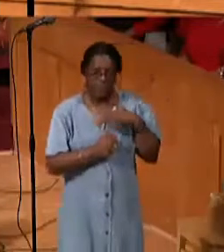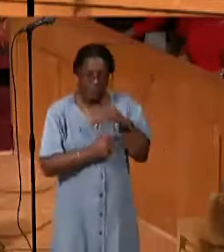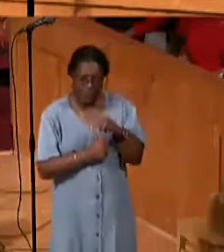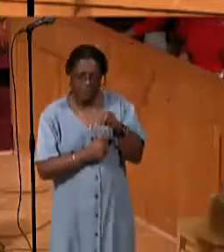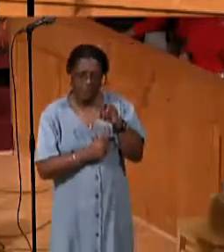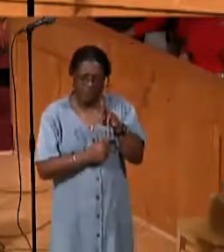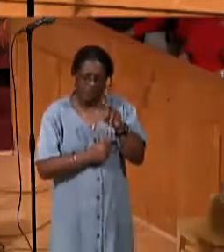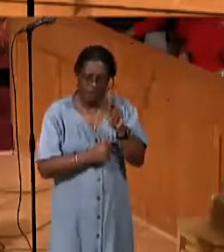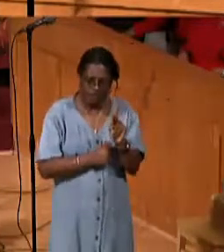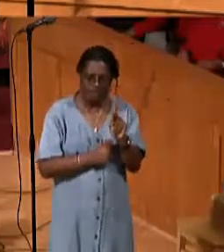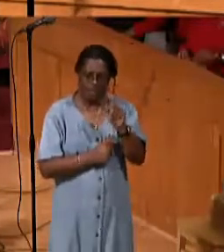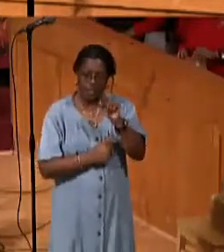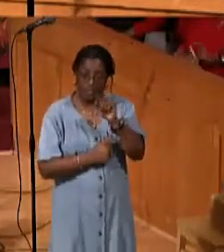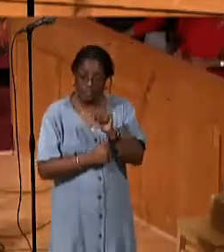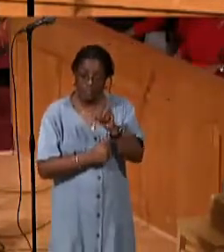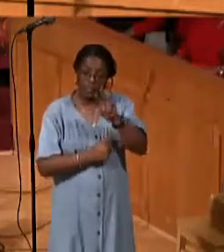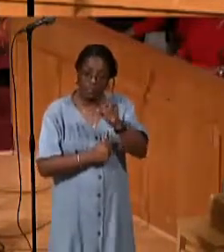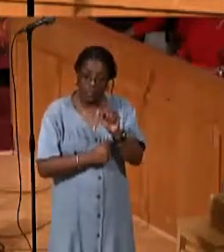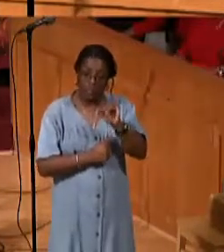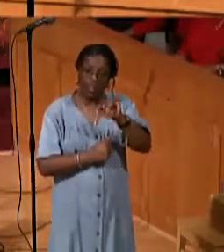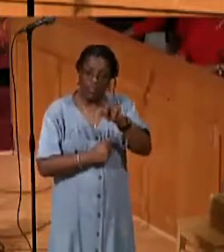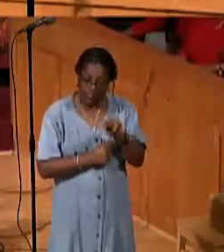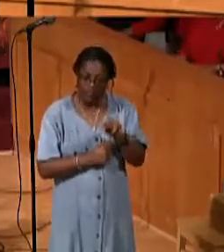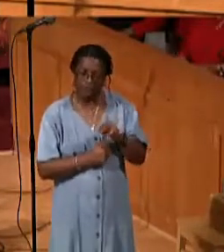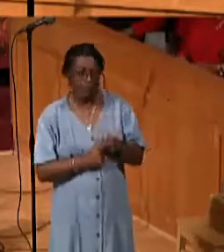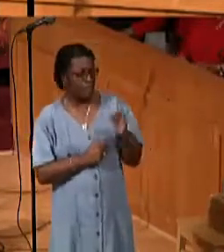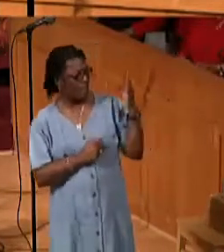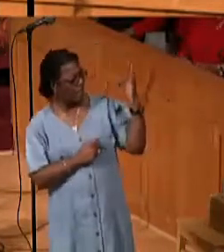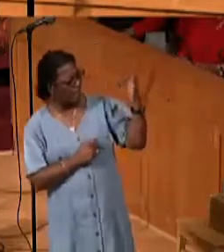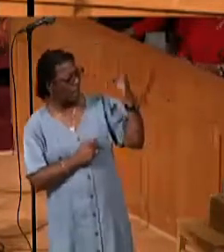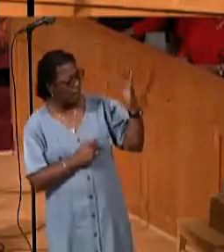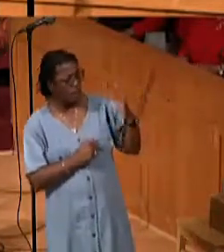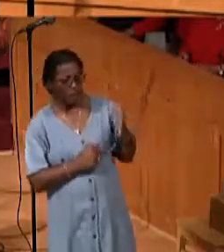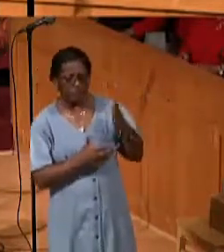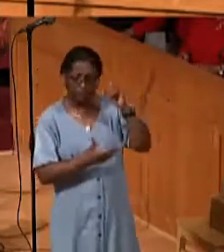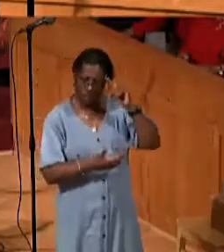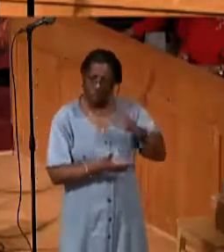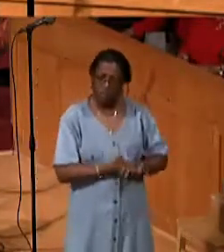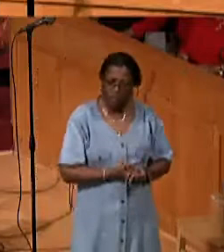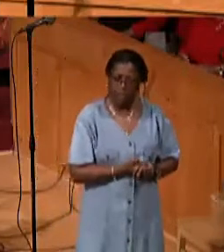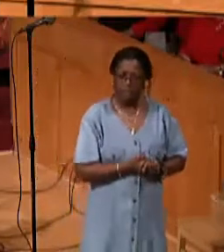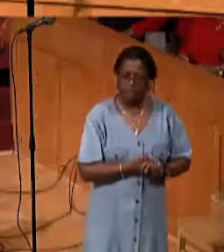Scrooge, The Preacher's Wife, The Best Man Holiday.